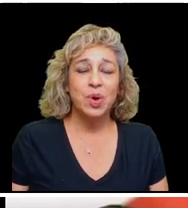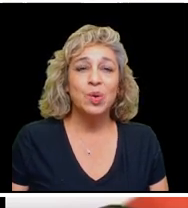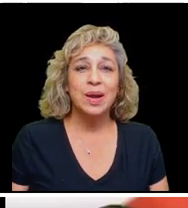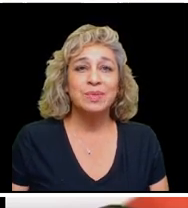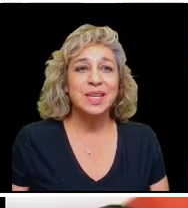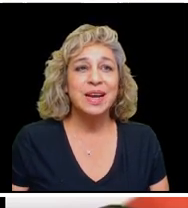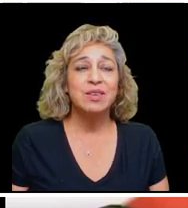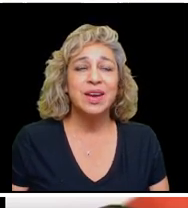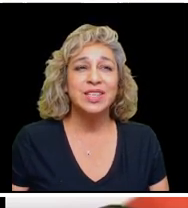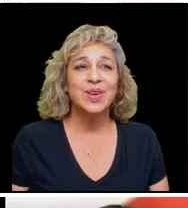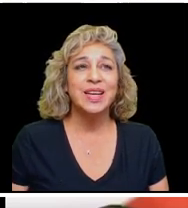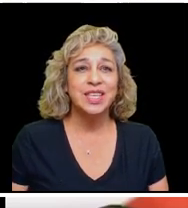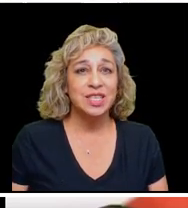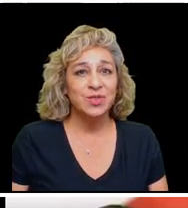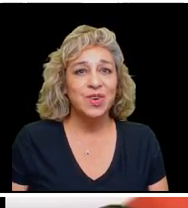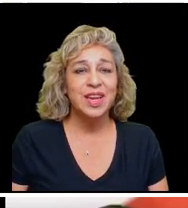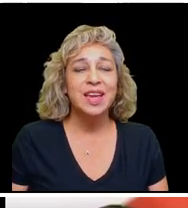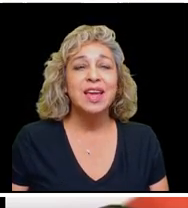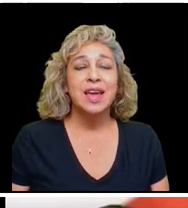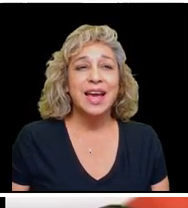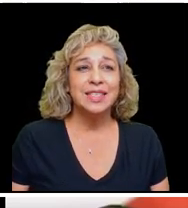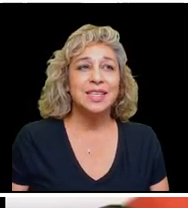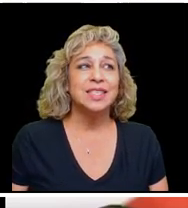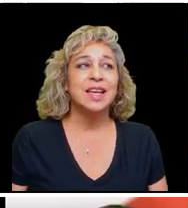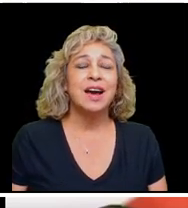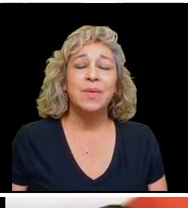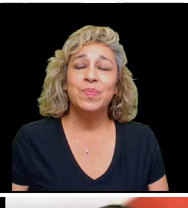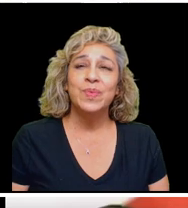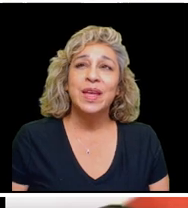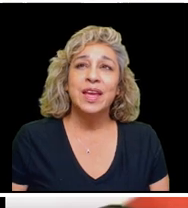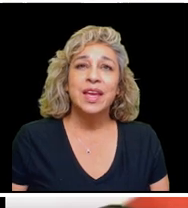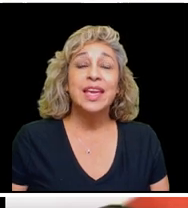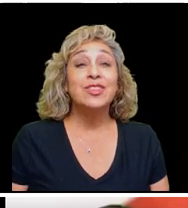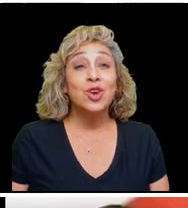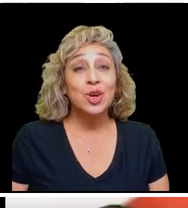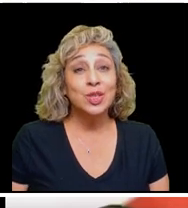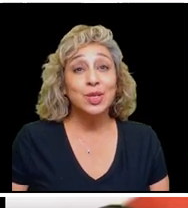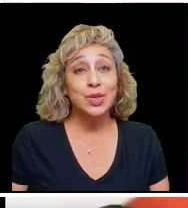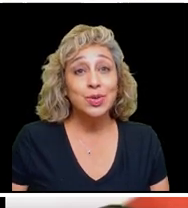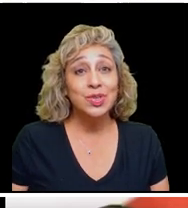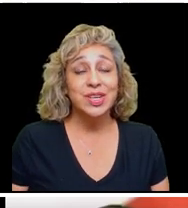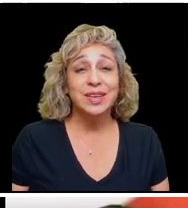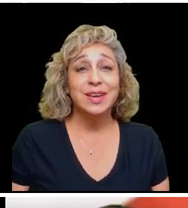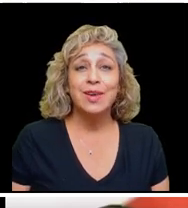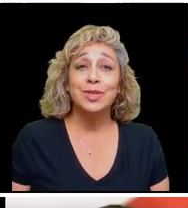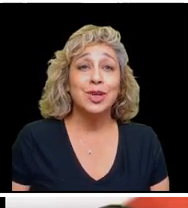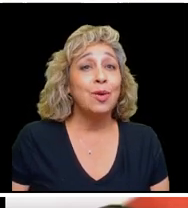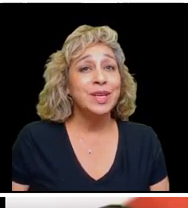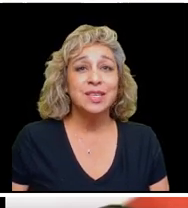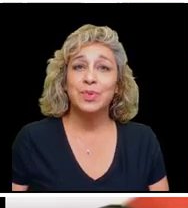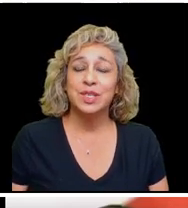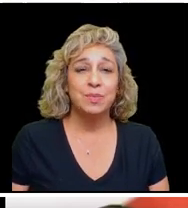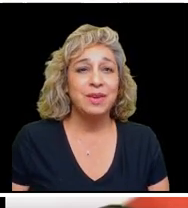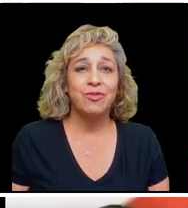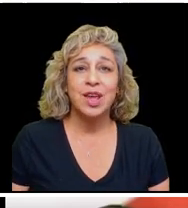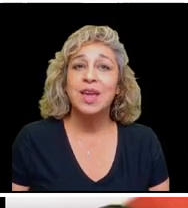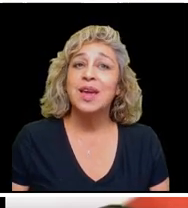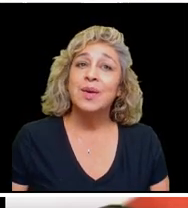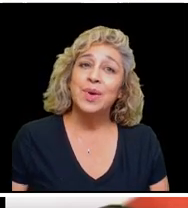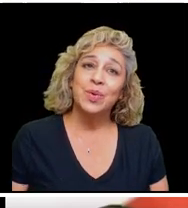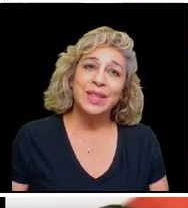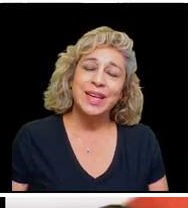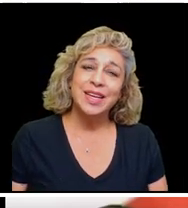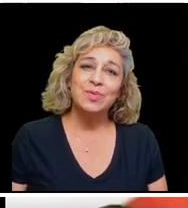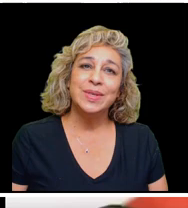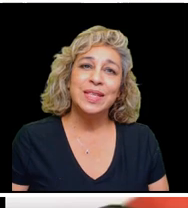government programs now education is free as it's in their constitution it was always supposed to be free